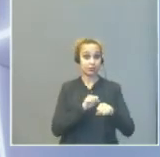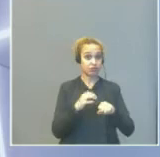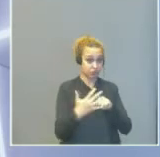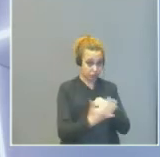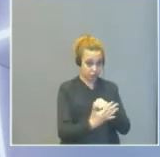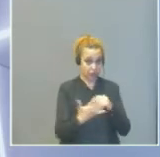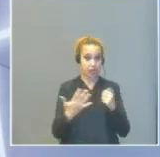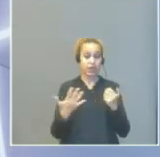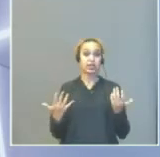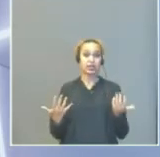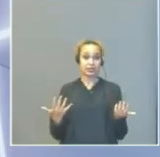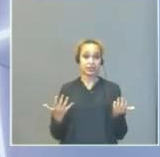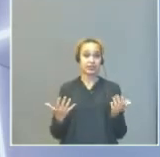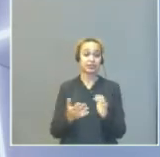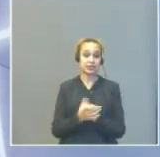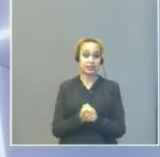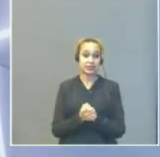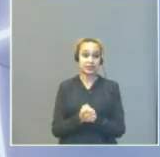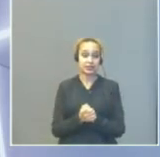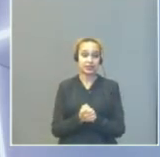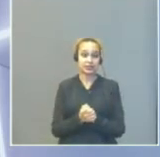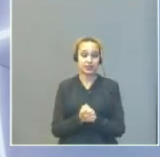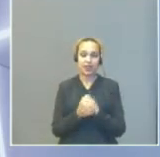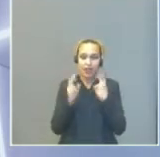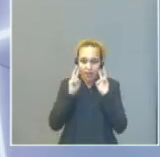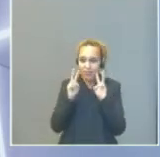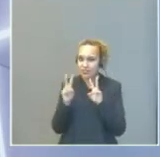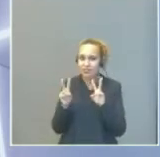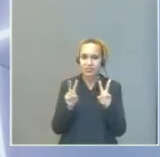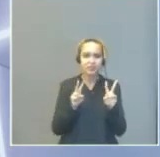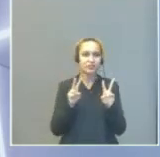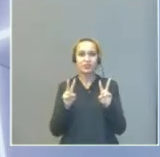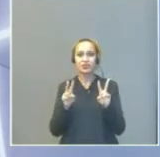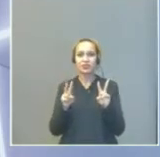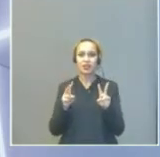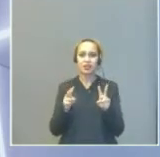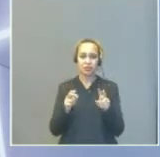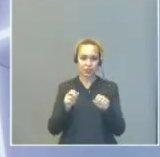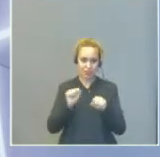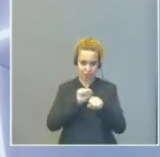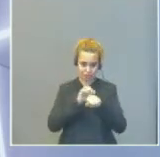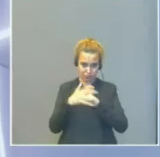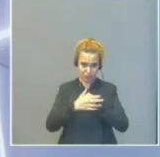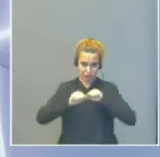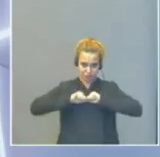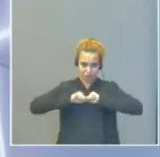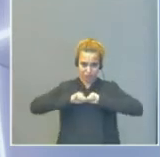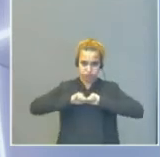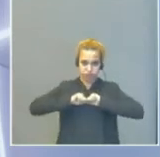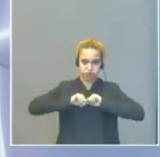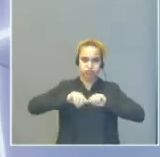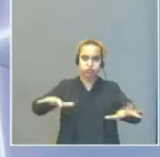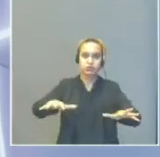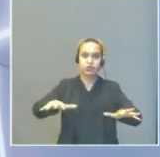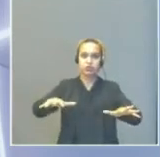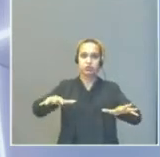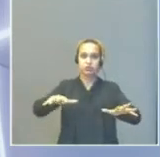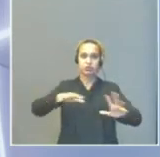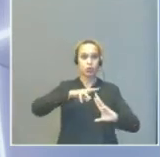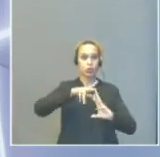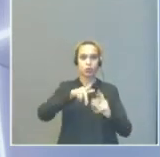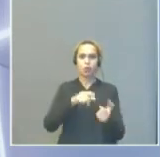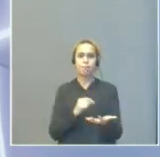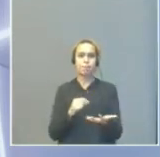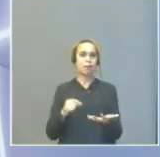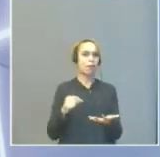bodies to bodies, traversing nation-state boundaries, has taught us that we live in a world that is